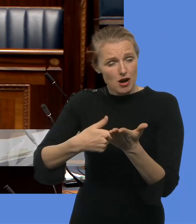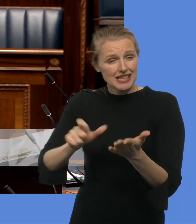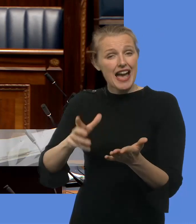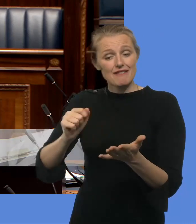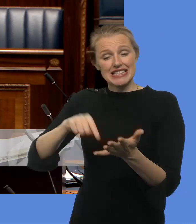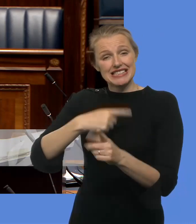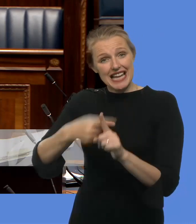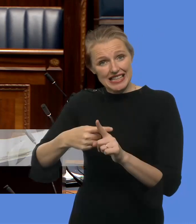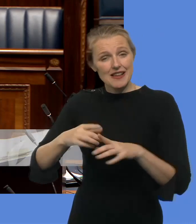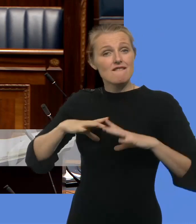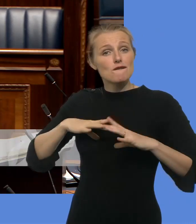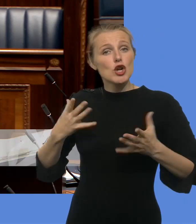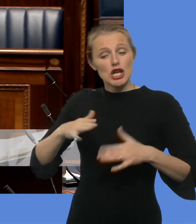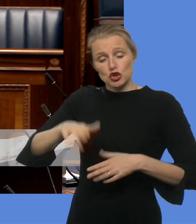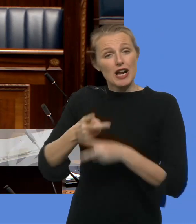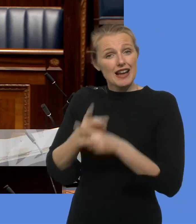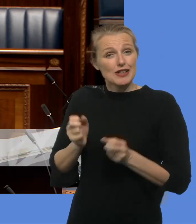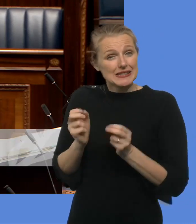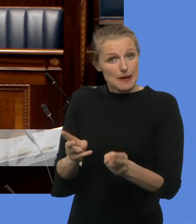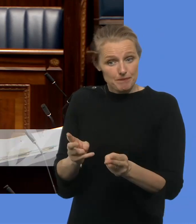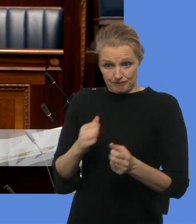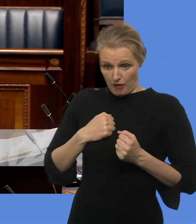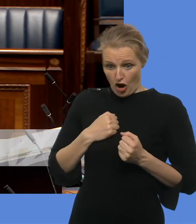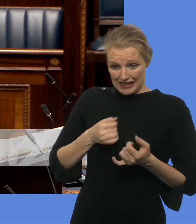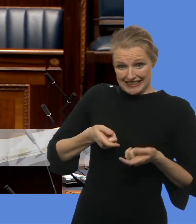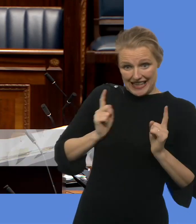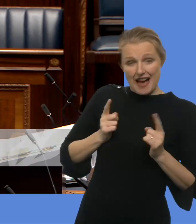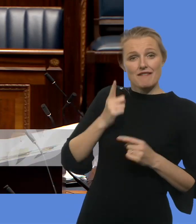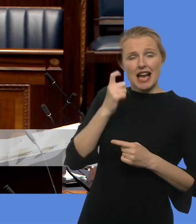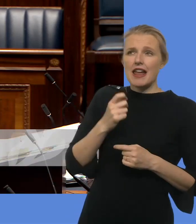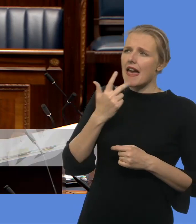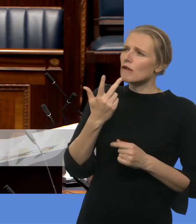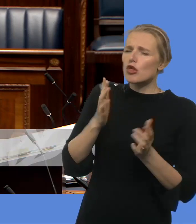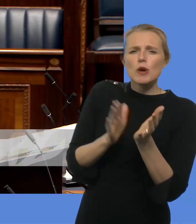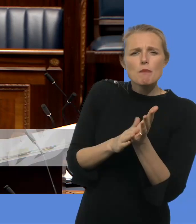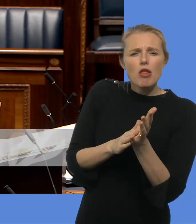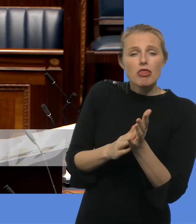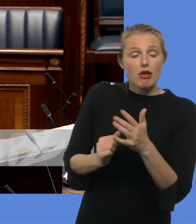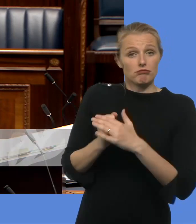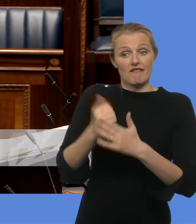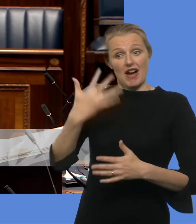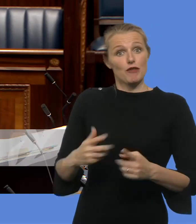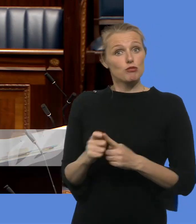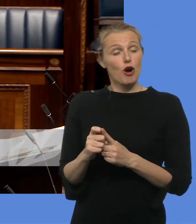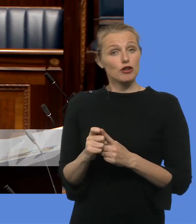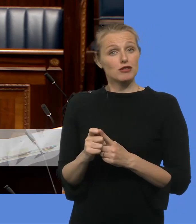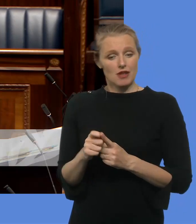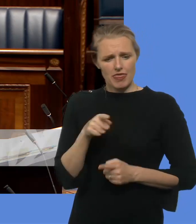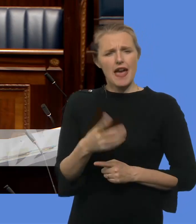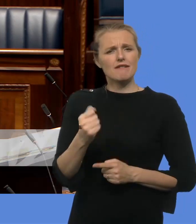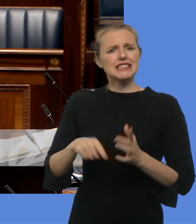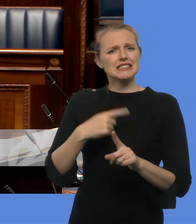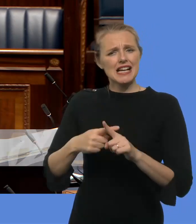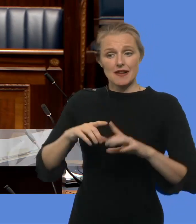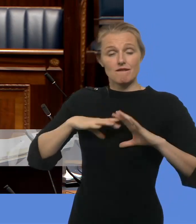tax-free childcare scheme, where staff can get up to £500 every 3 months. So if a member of staff receives tax-free childcare, they